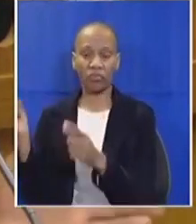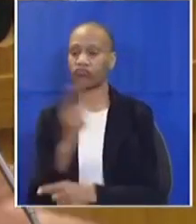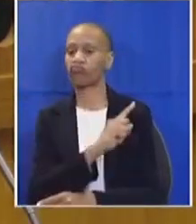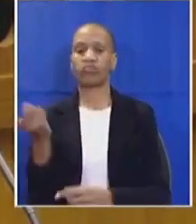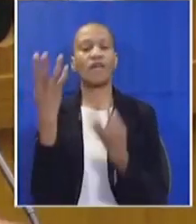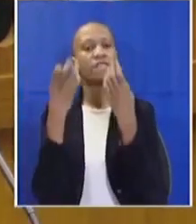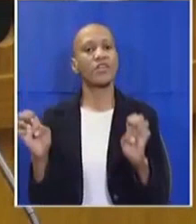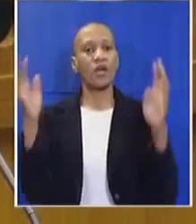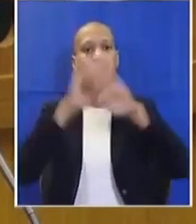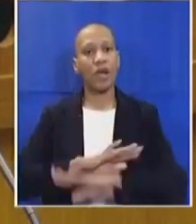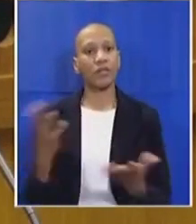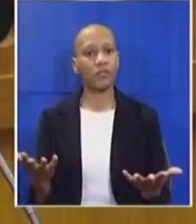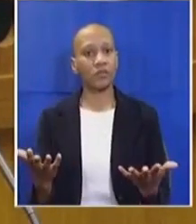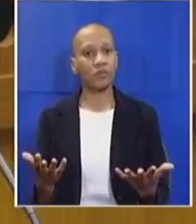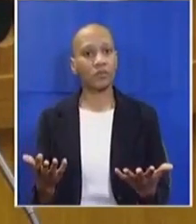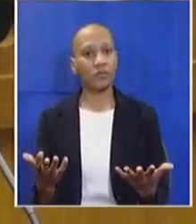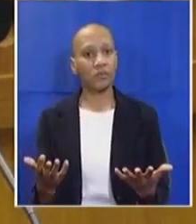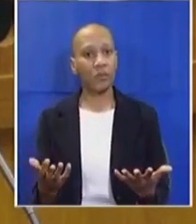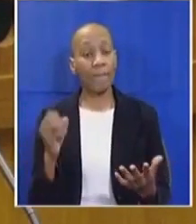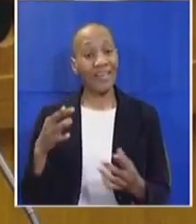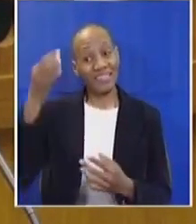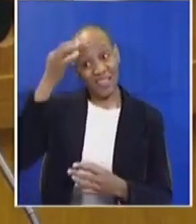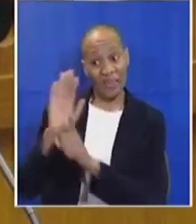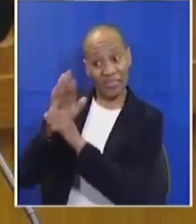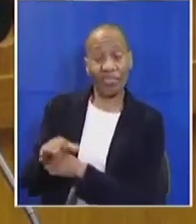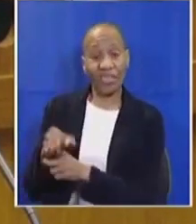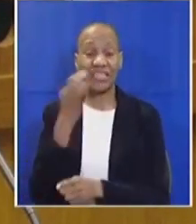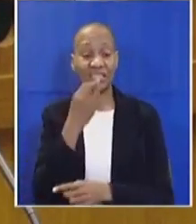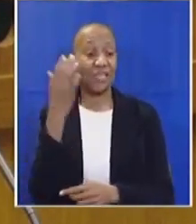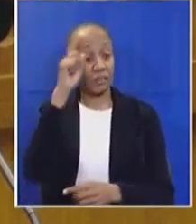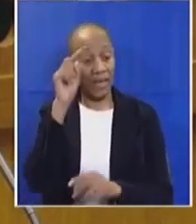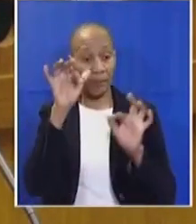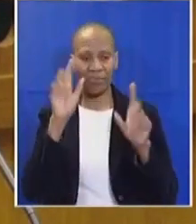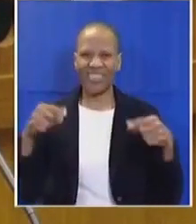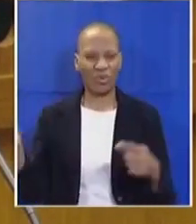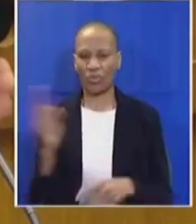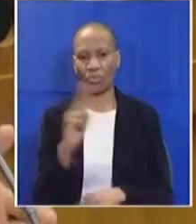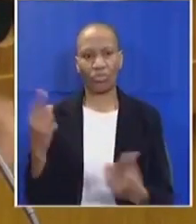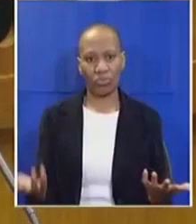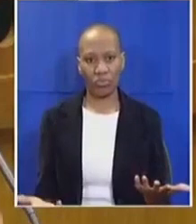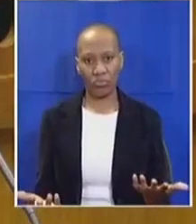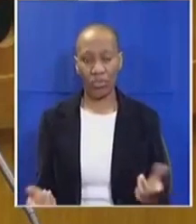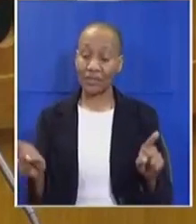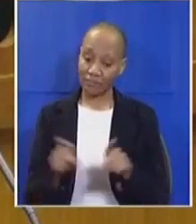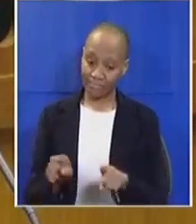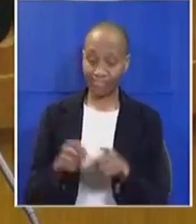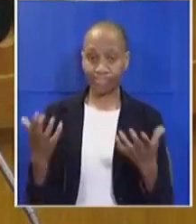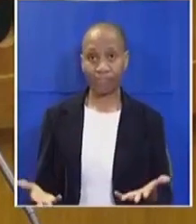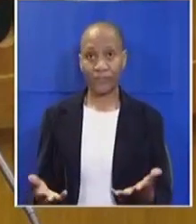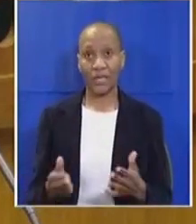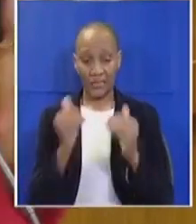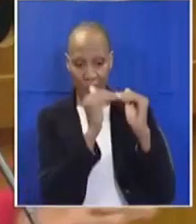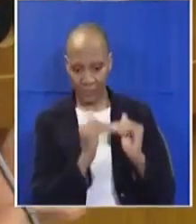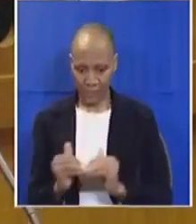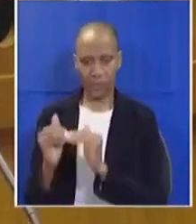at night without black people under apartheid, and breaking the rule of law. Even well-established